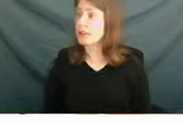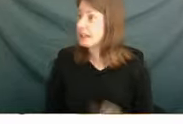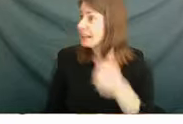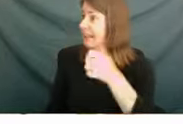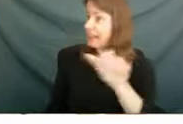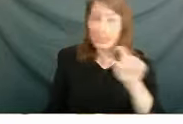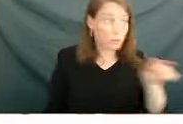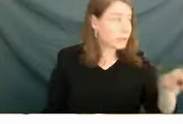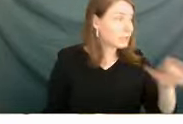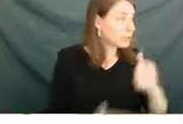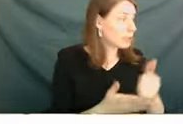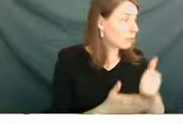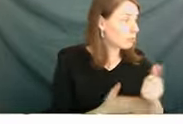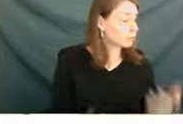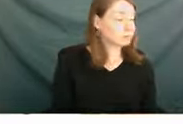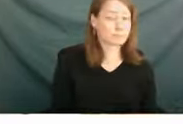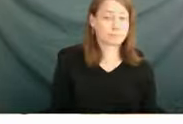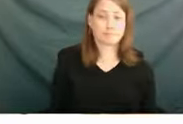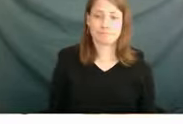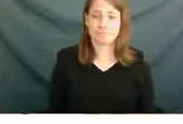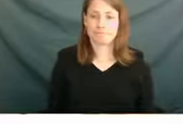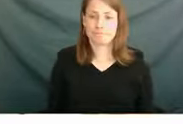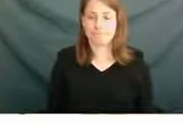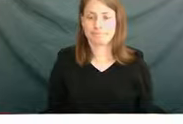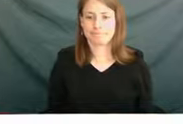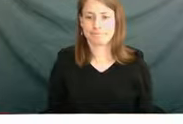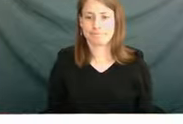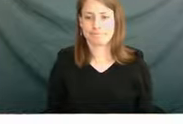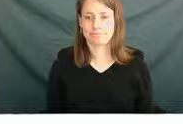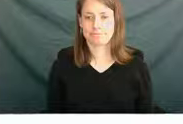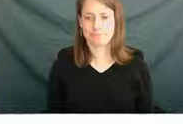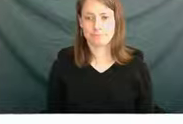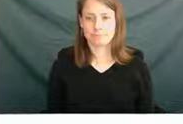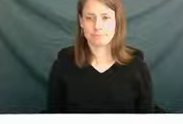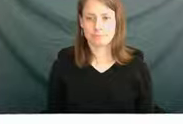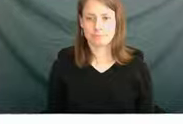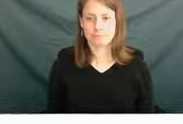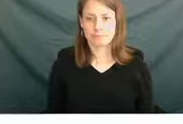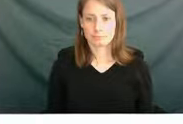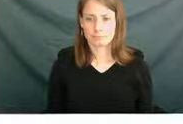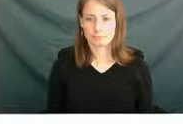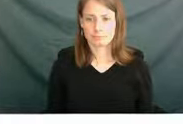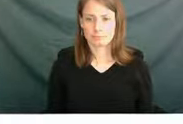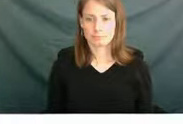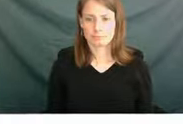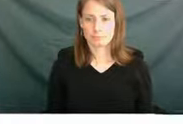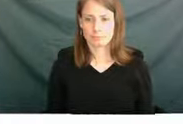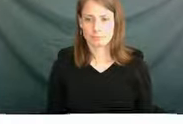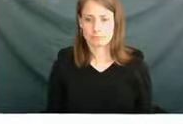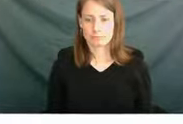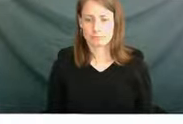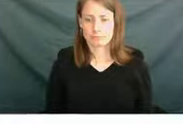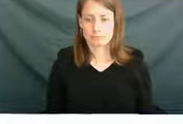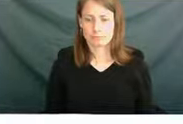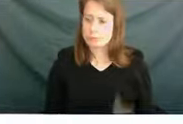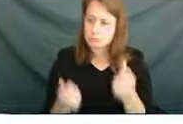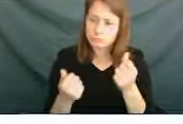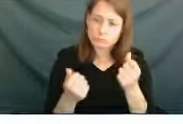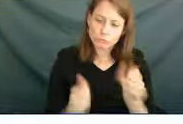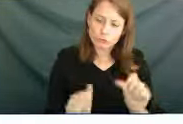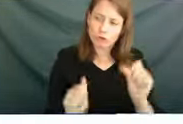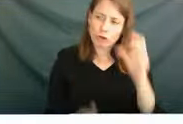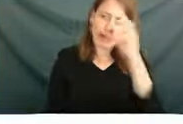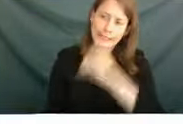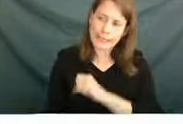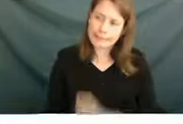Haven't found that out yet. I think this one's tougher. So try guessing what they are. I think I've worked out what